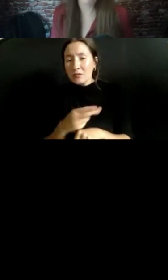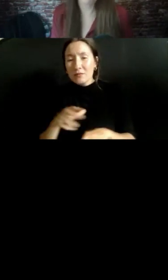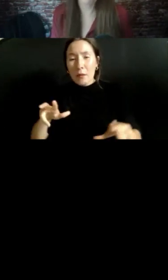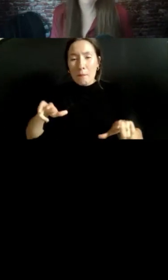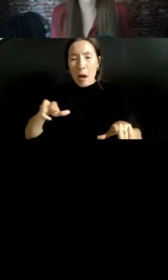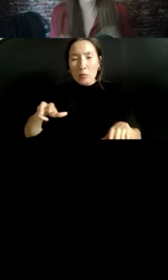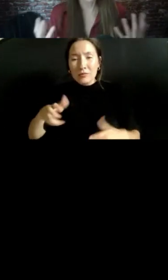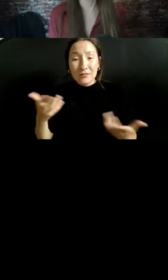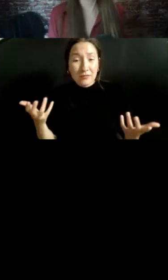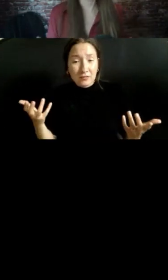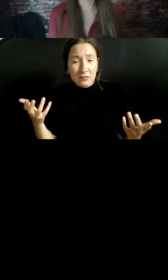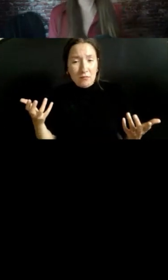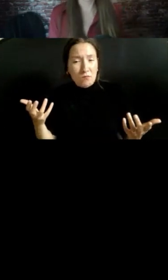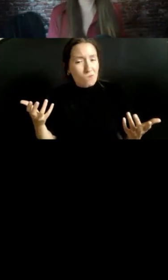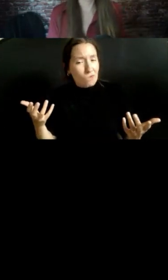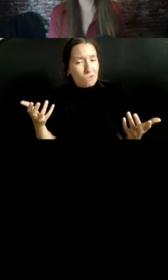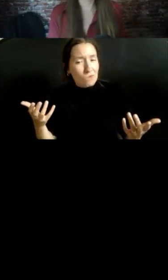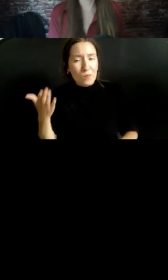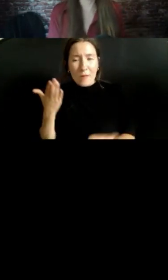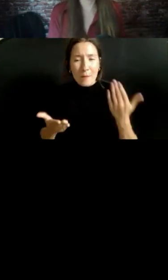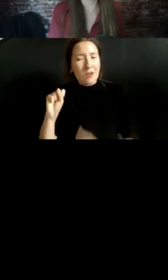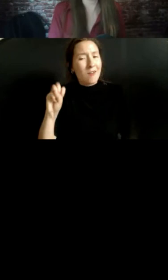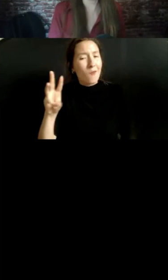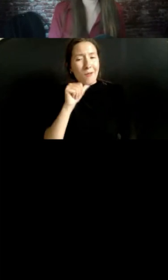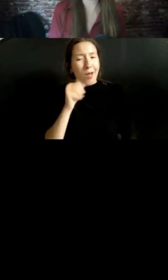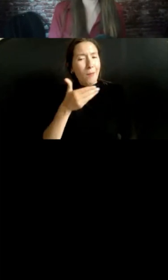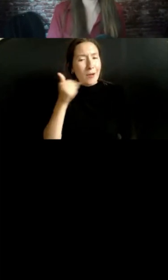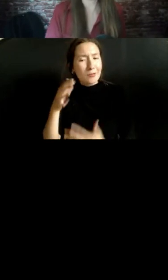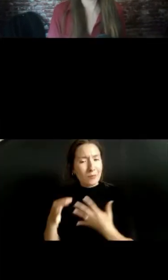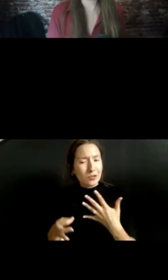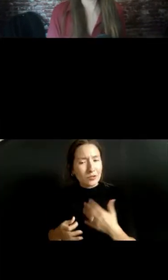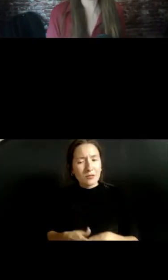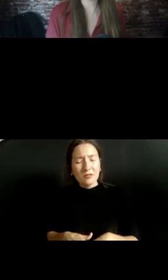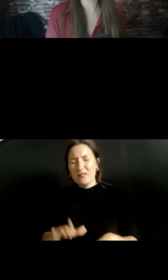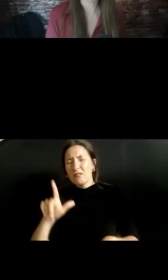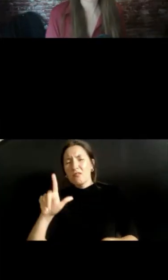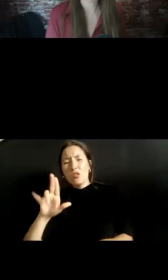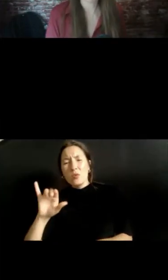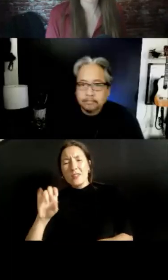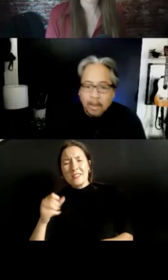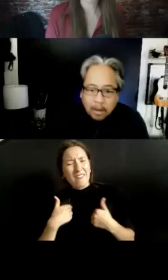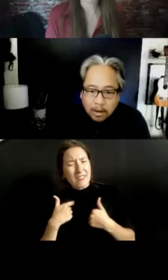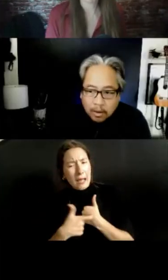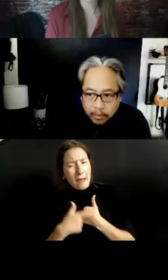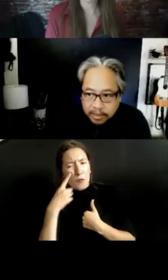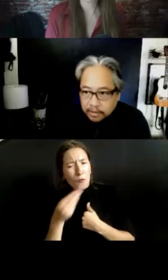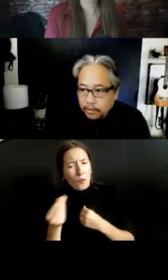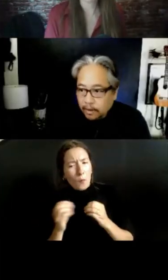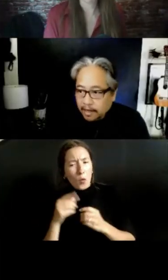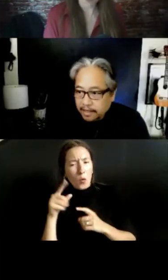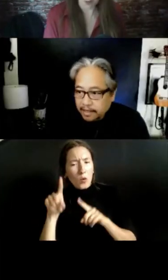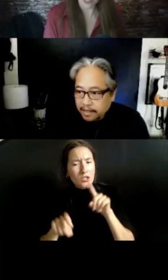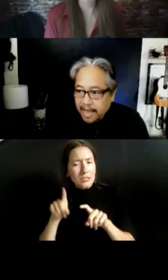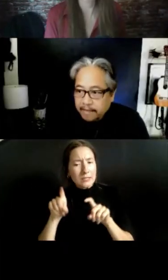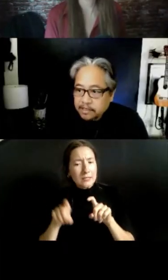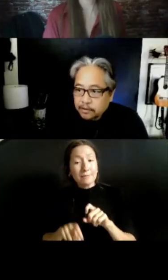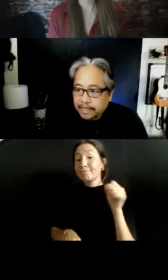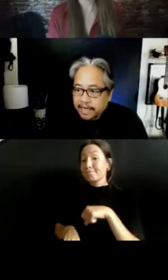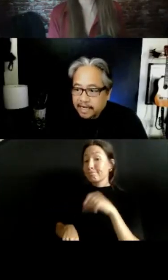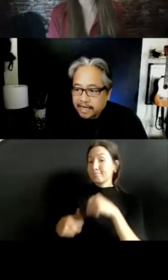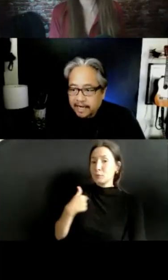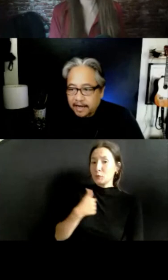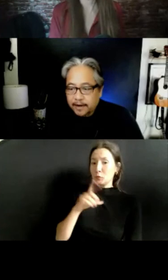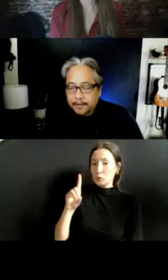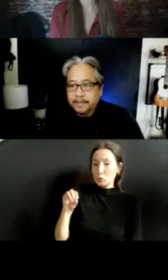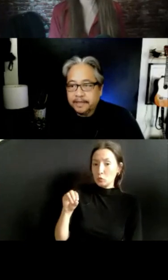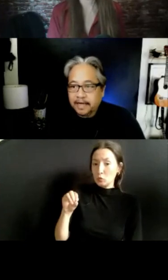more questions? We How we doing do. on time? Yeah, Okay. absolutely. Can I read a couple off Yes, to you? please. Okay,